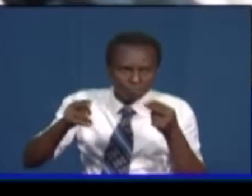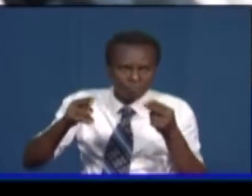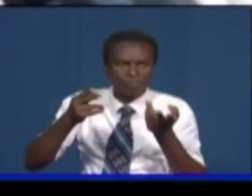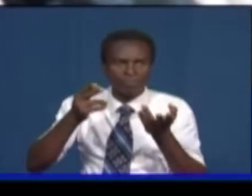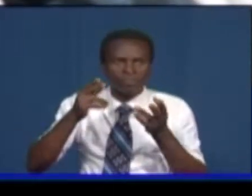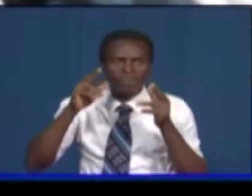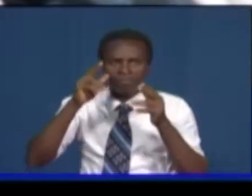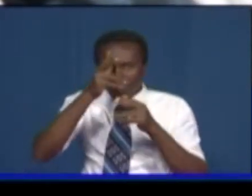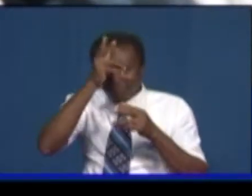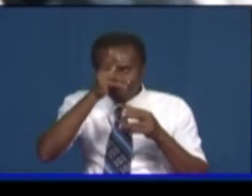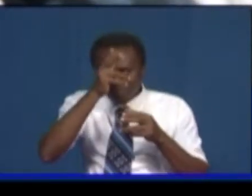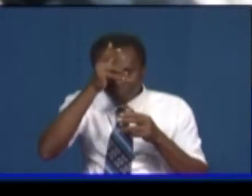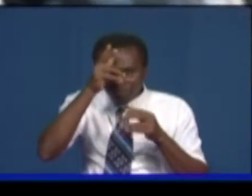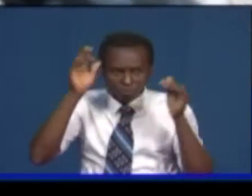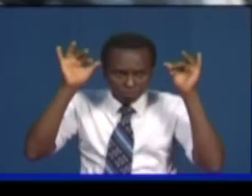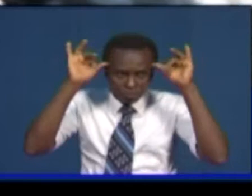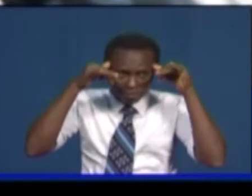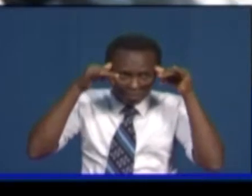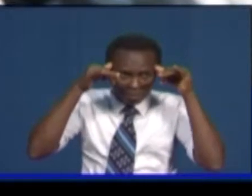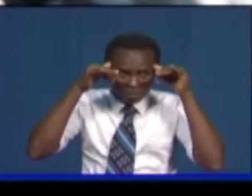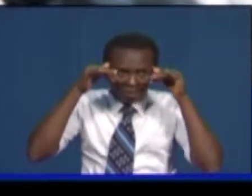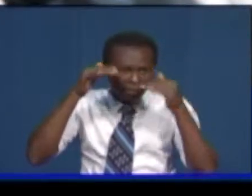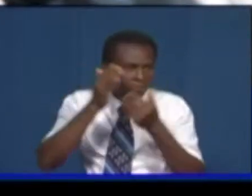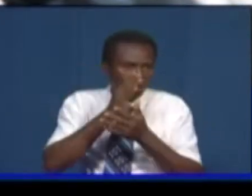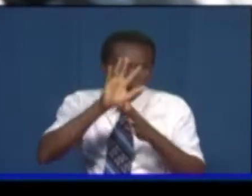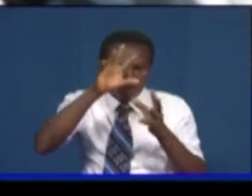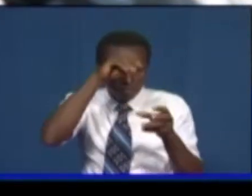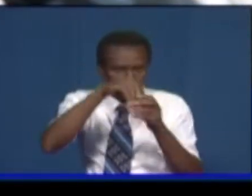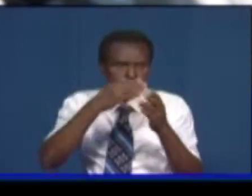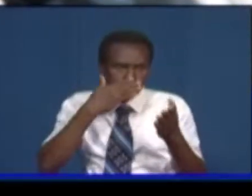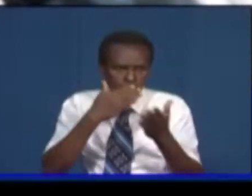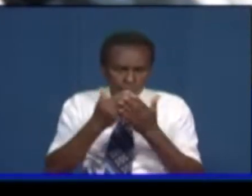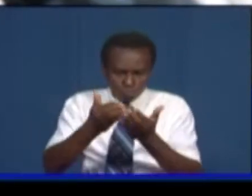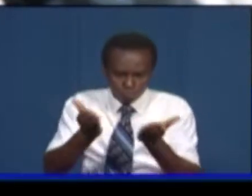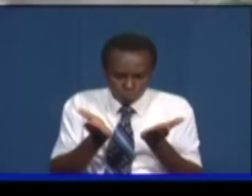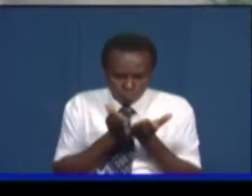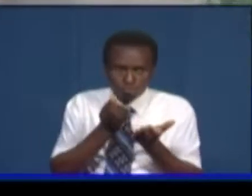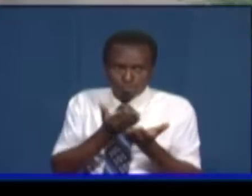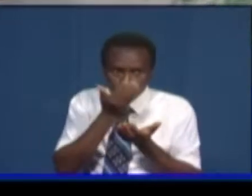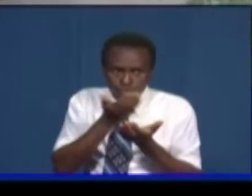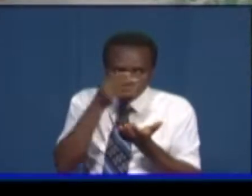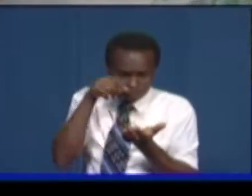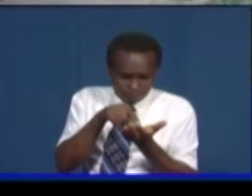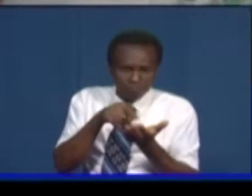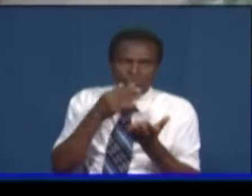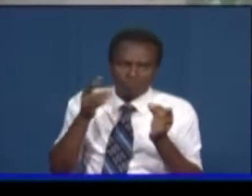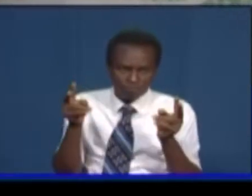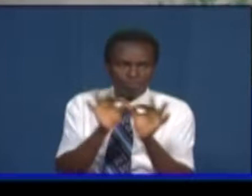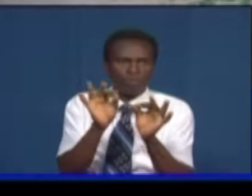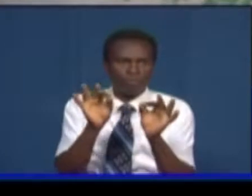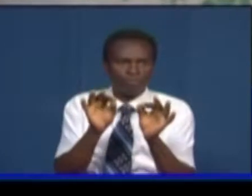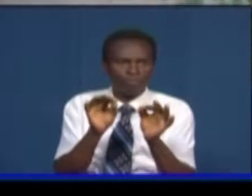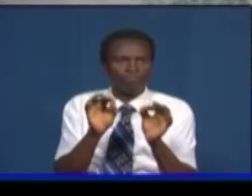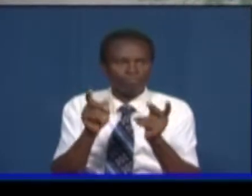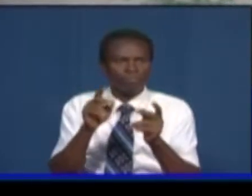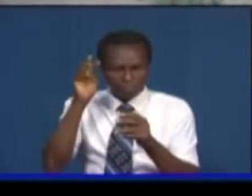say chicken or meat, which is very important in the development of the child. They should take balanced diets, eat a